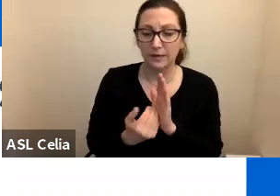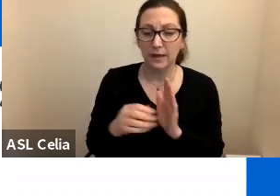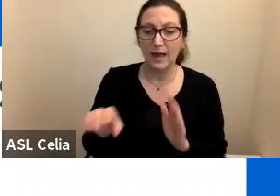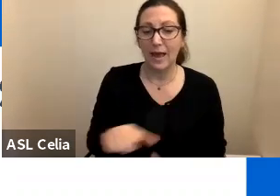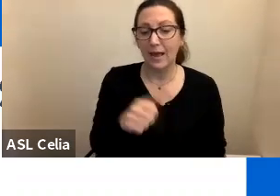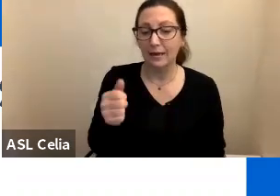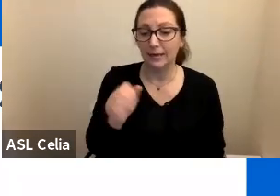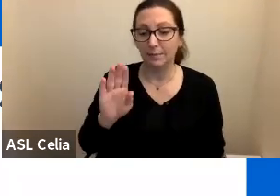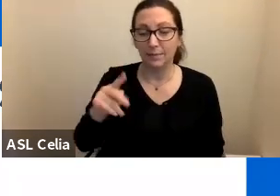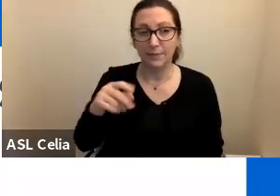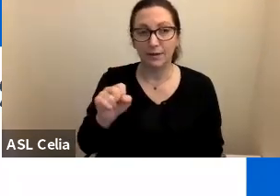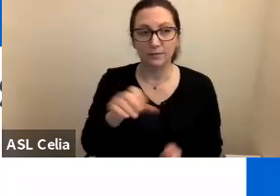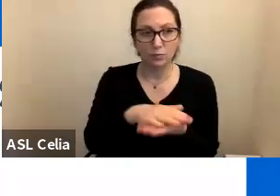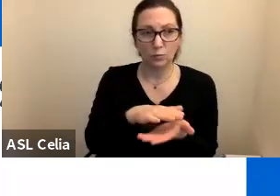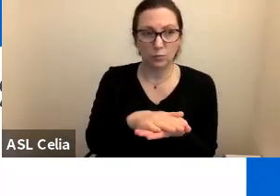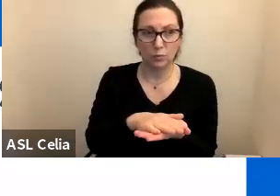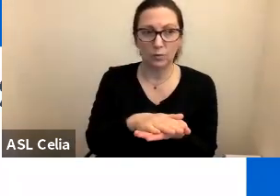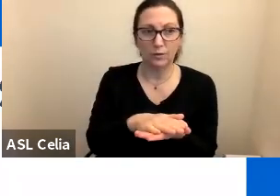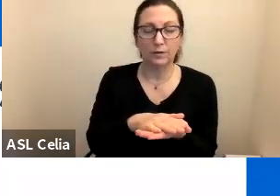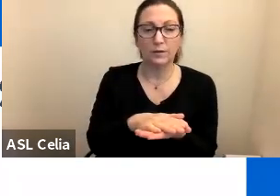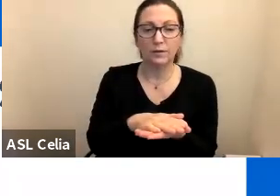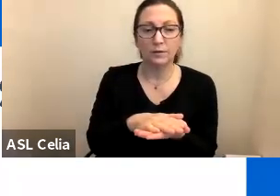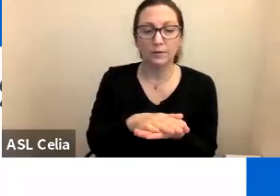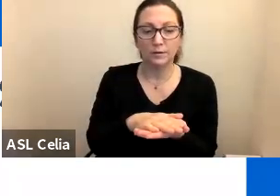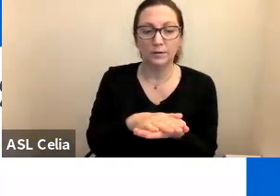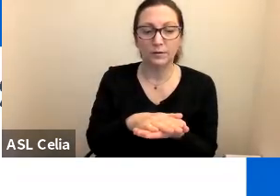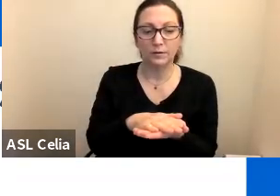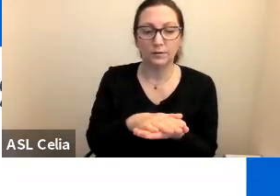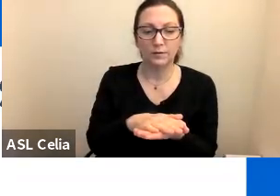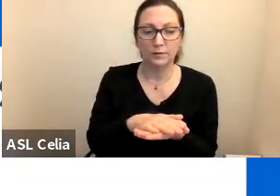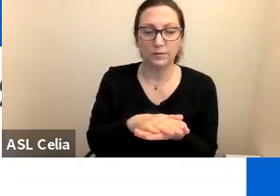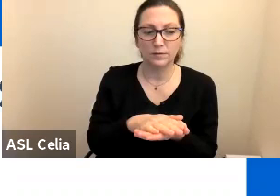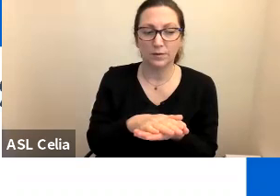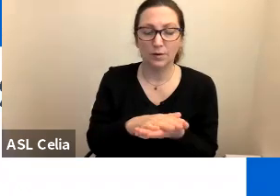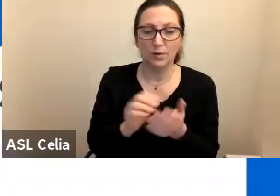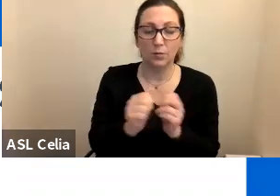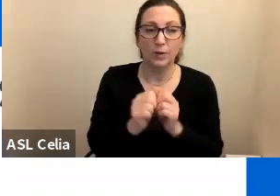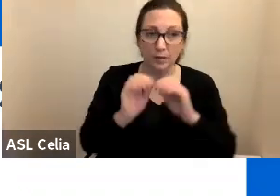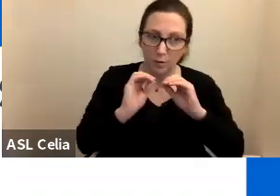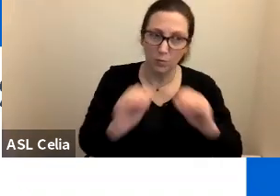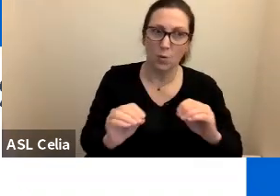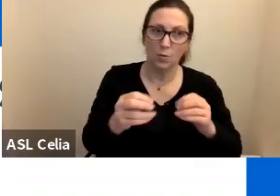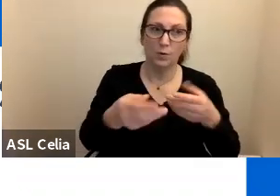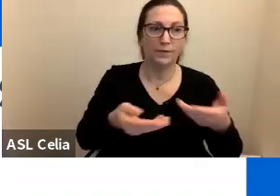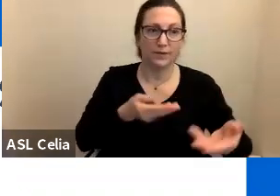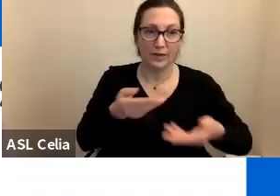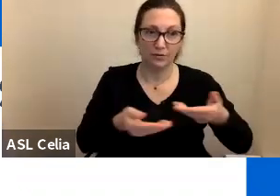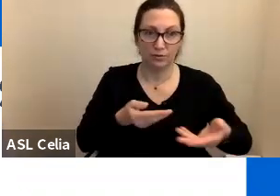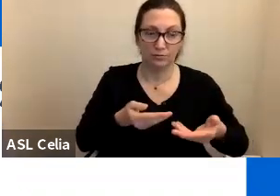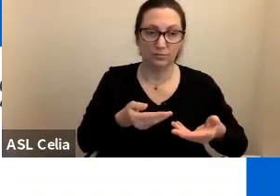did not have a successful invitee to the 3 exam schools?